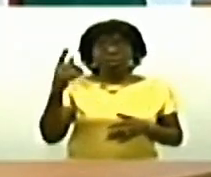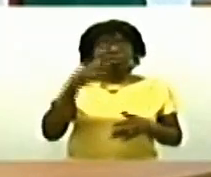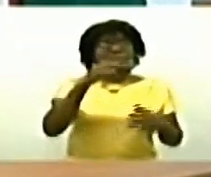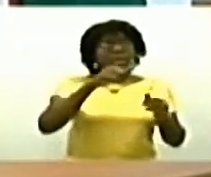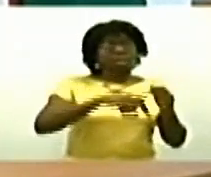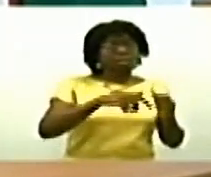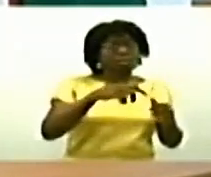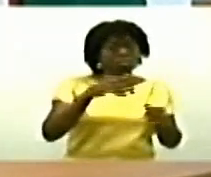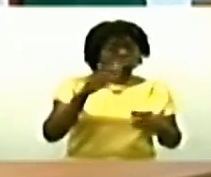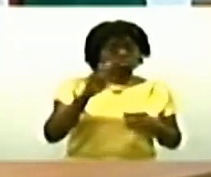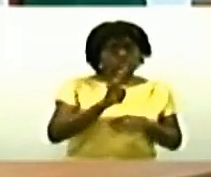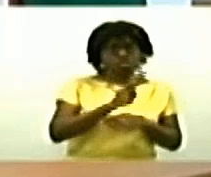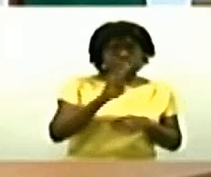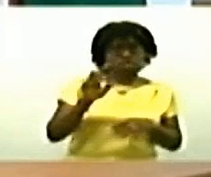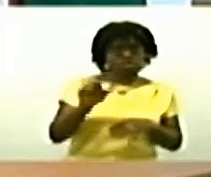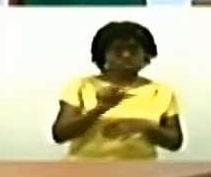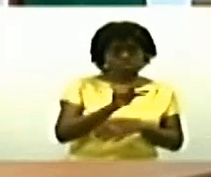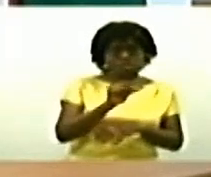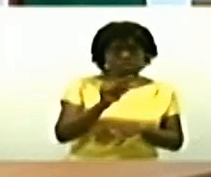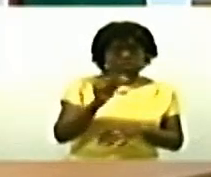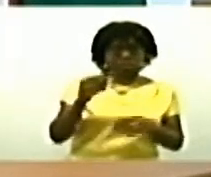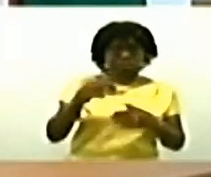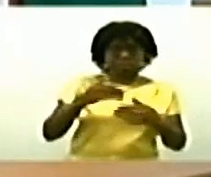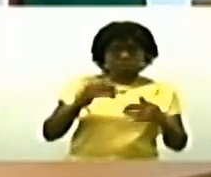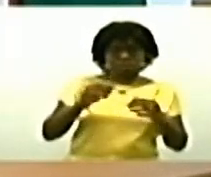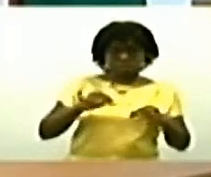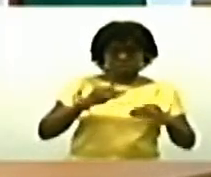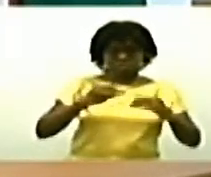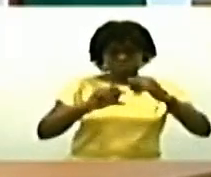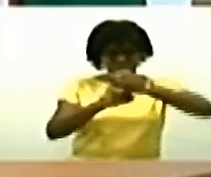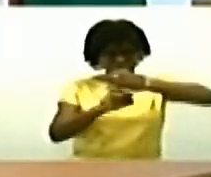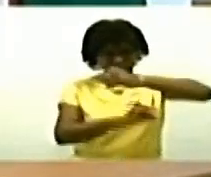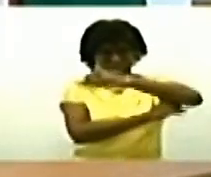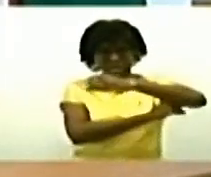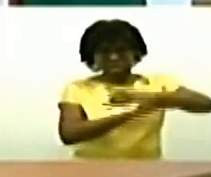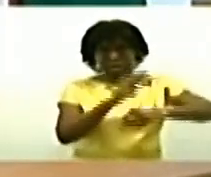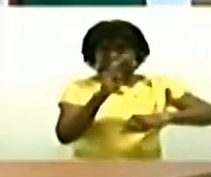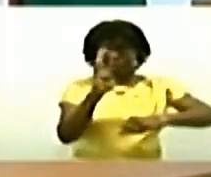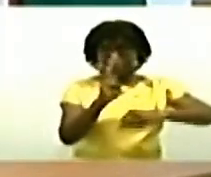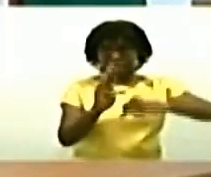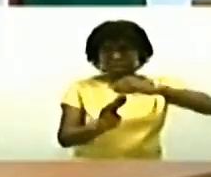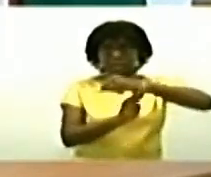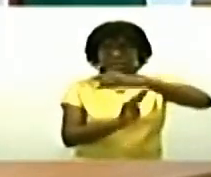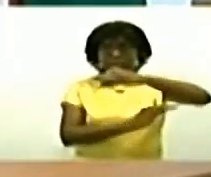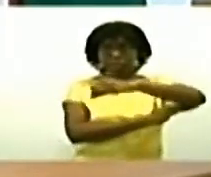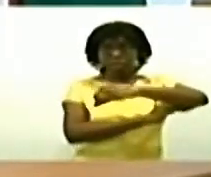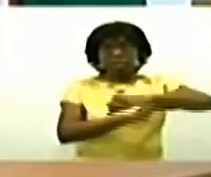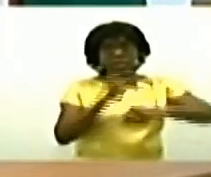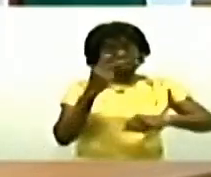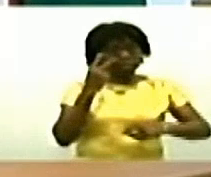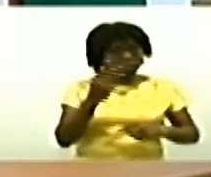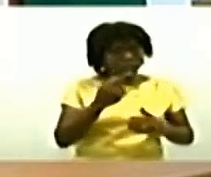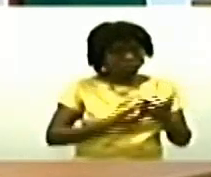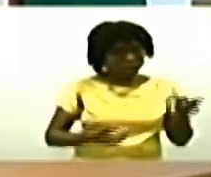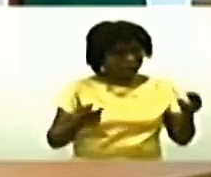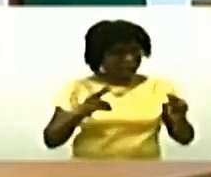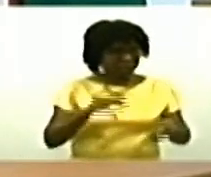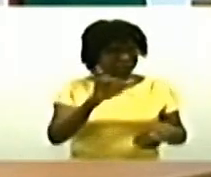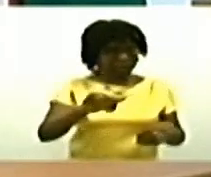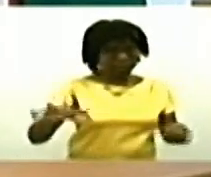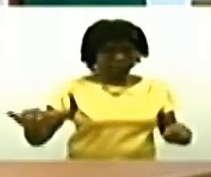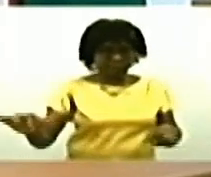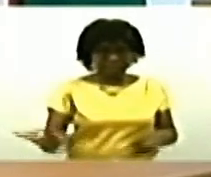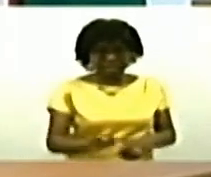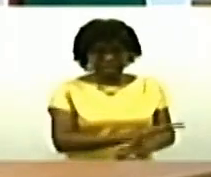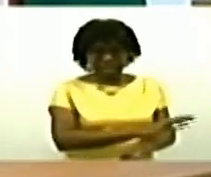going into just before the Balthazar Bridge, and I witness what has happened to that bit of flat land